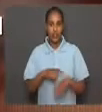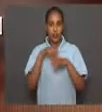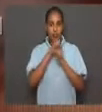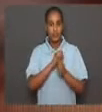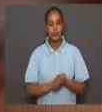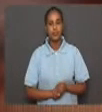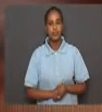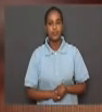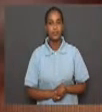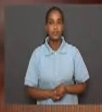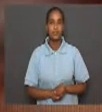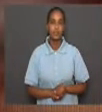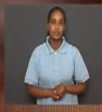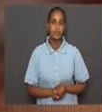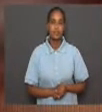Time's up.